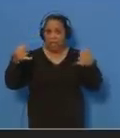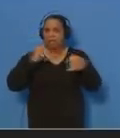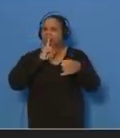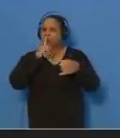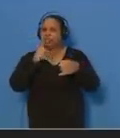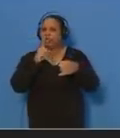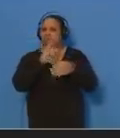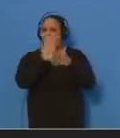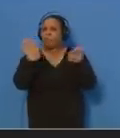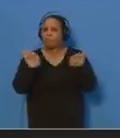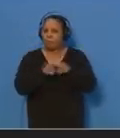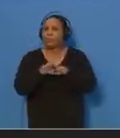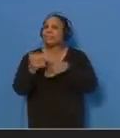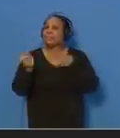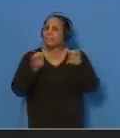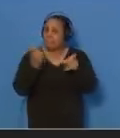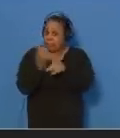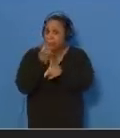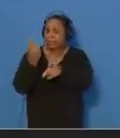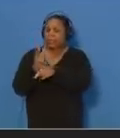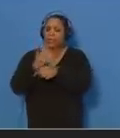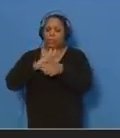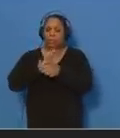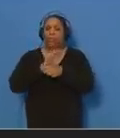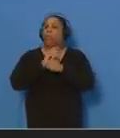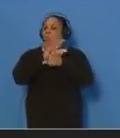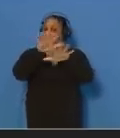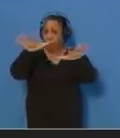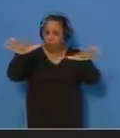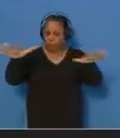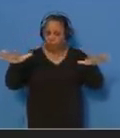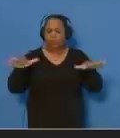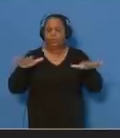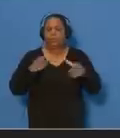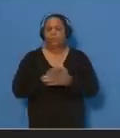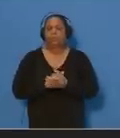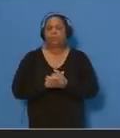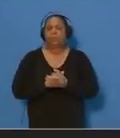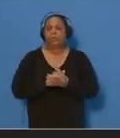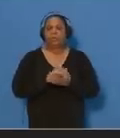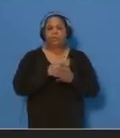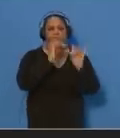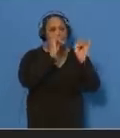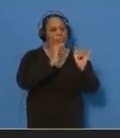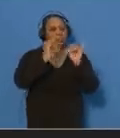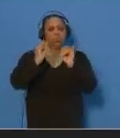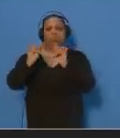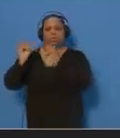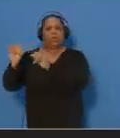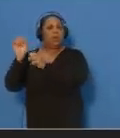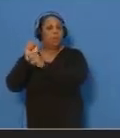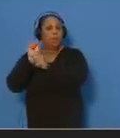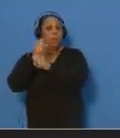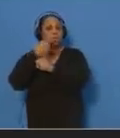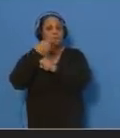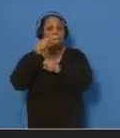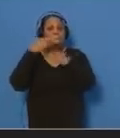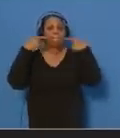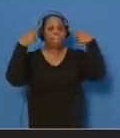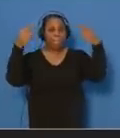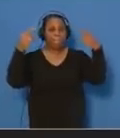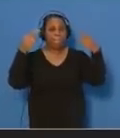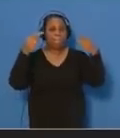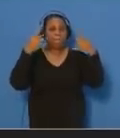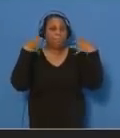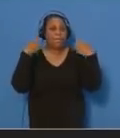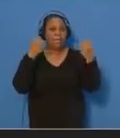is effectively dealing with the COVID-19 pandemic. To every person who works in public health, to every